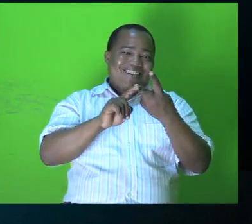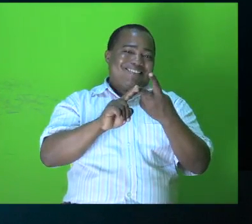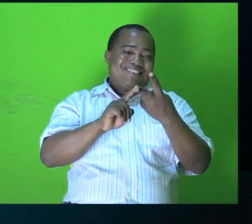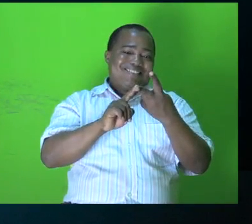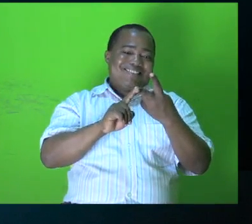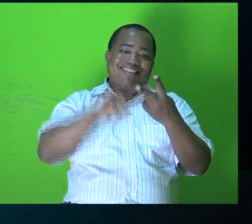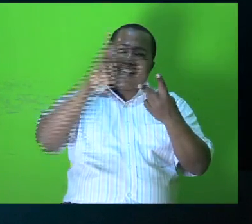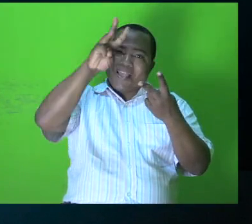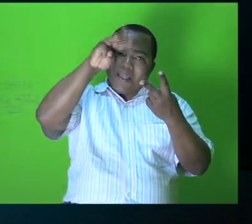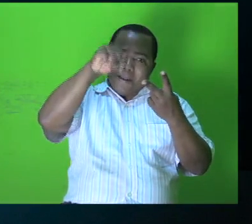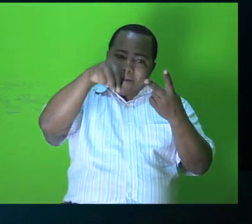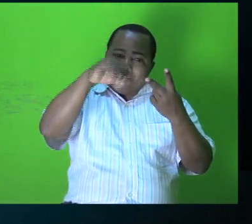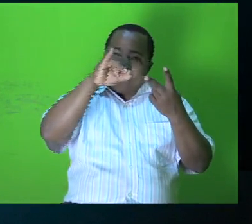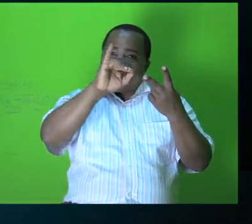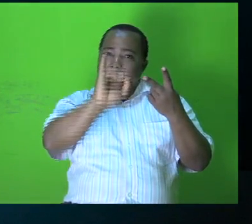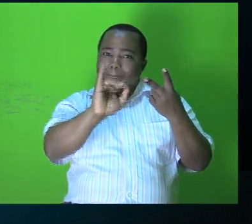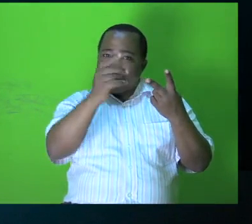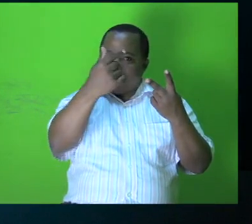that